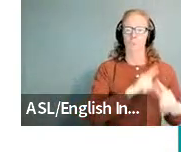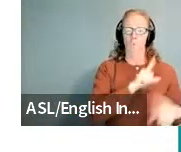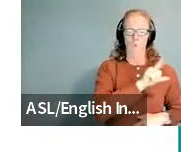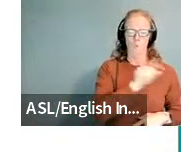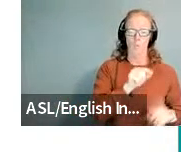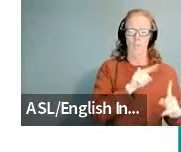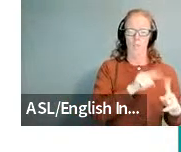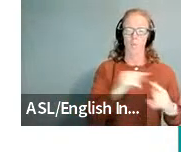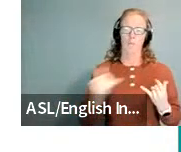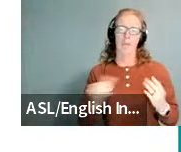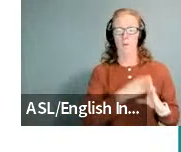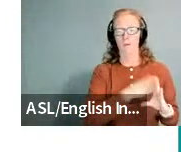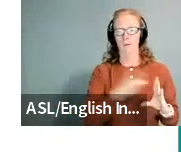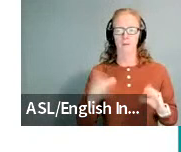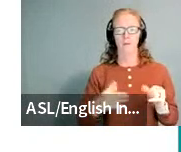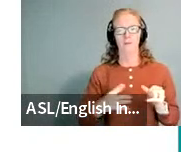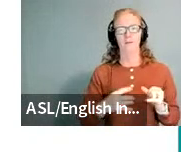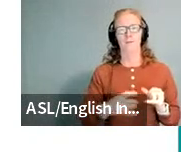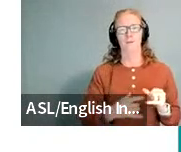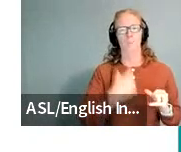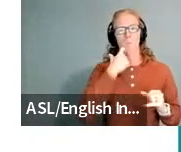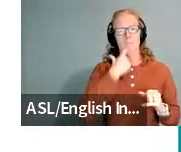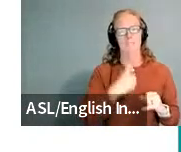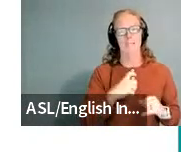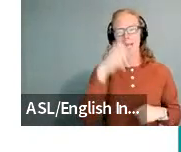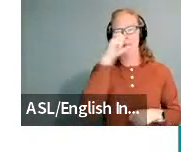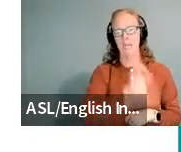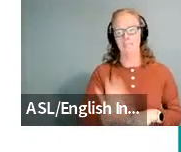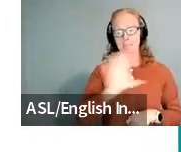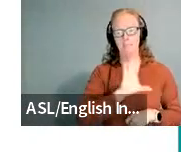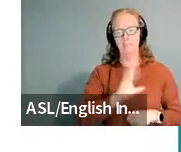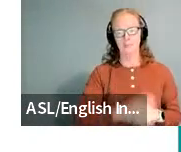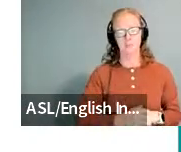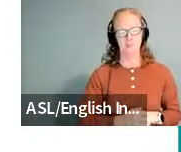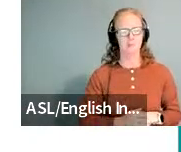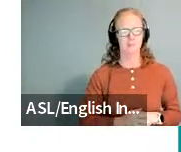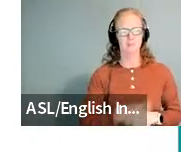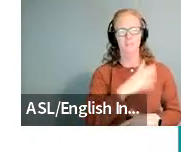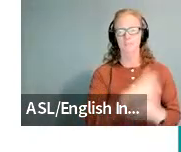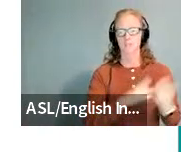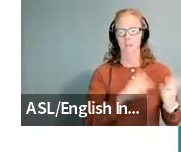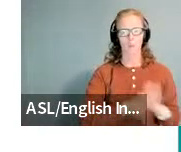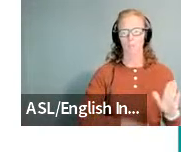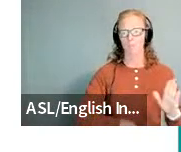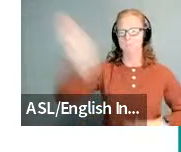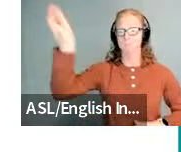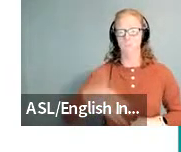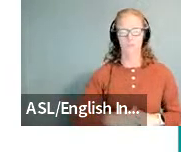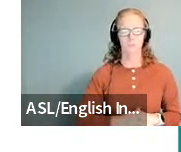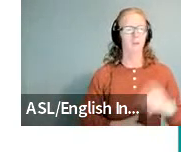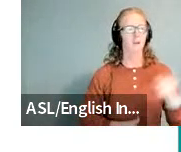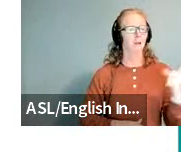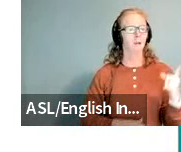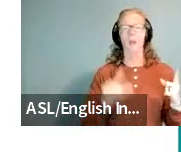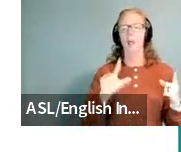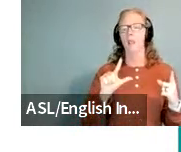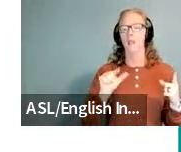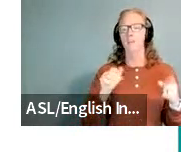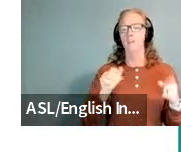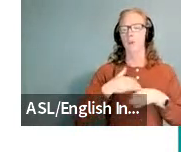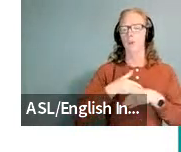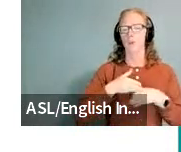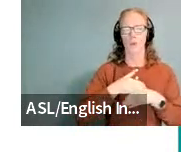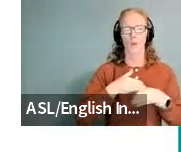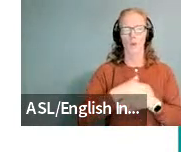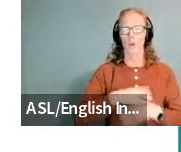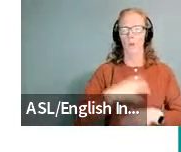mentioned, since the last time we did the estimate. And, some of them are fairly volatile, so like, for example, lumber, if you can follow the